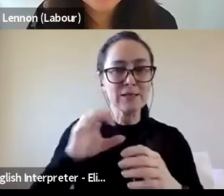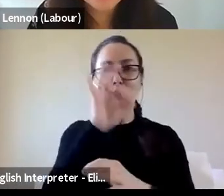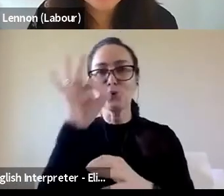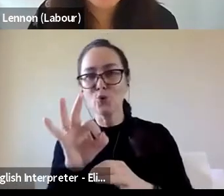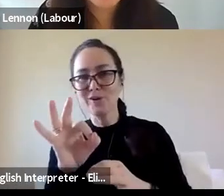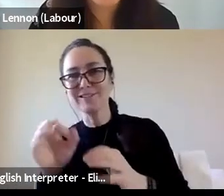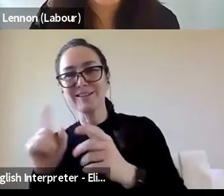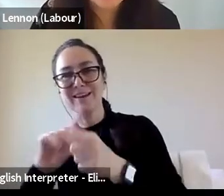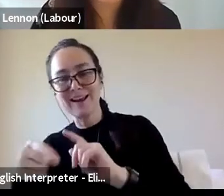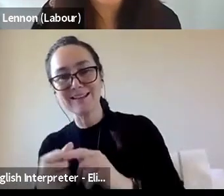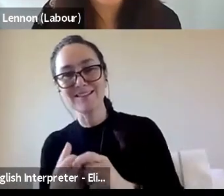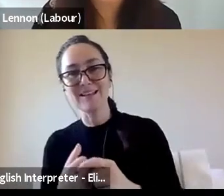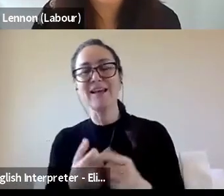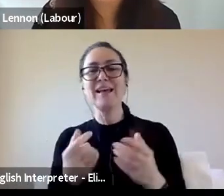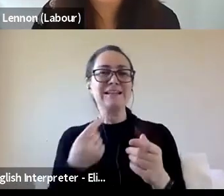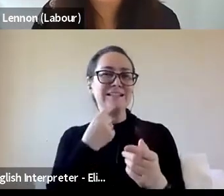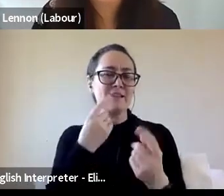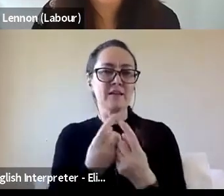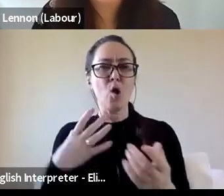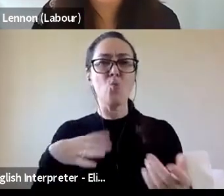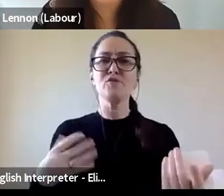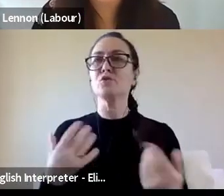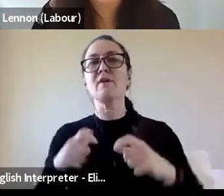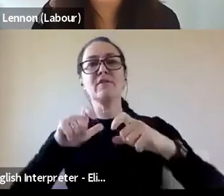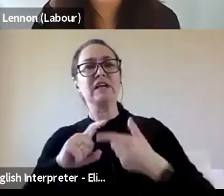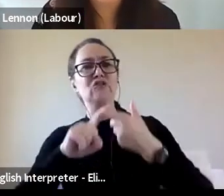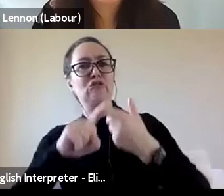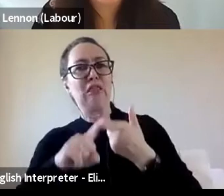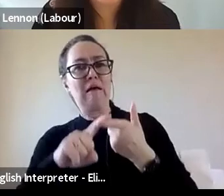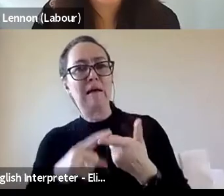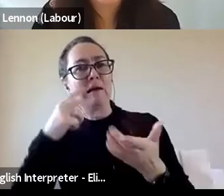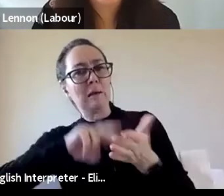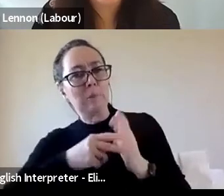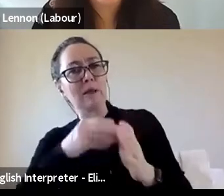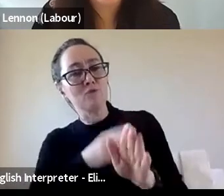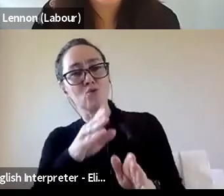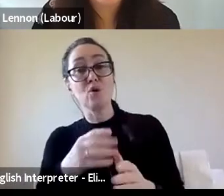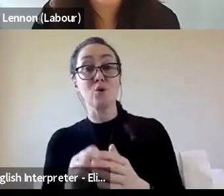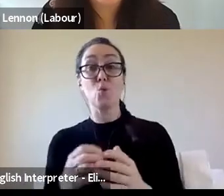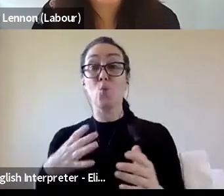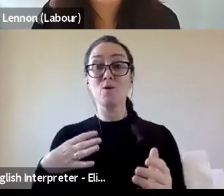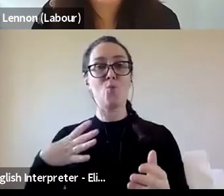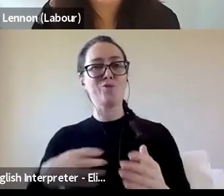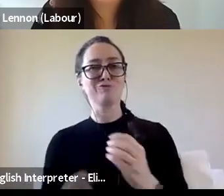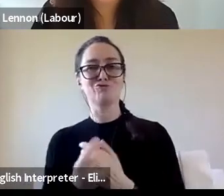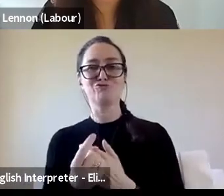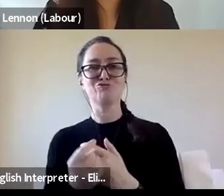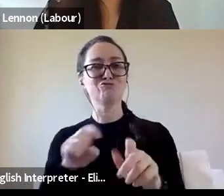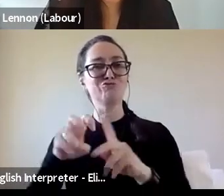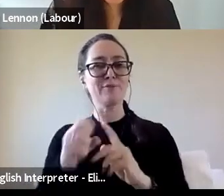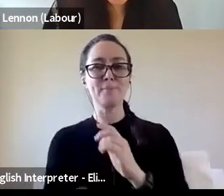more spontaneously, etc. So I'll commend us all to read those afterwards. But we're running out of time, believe it or